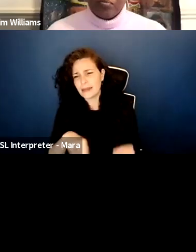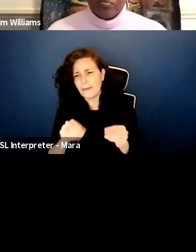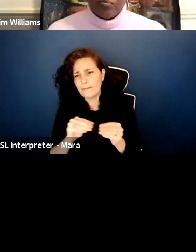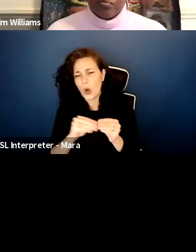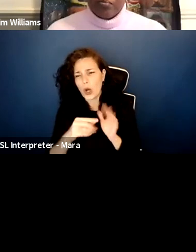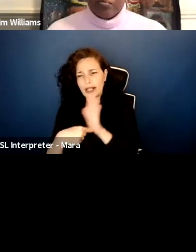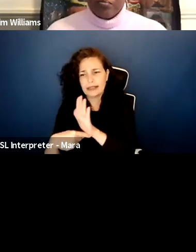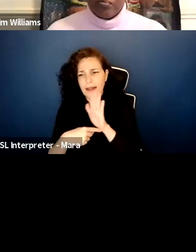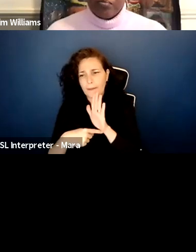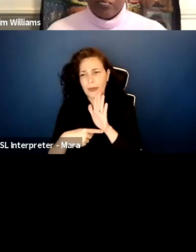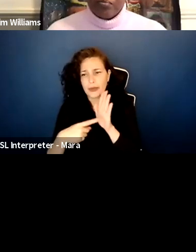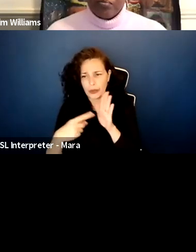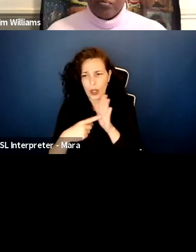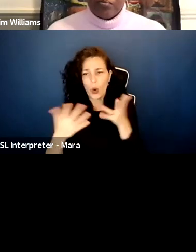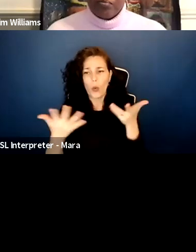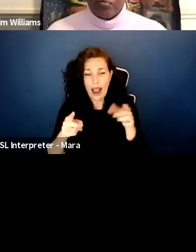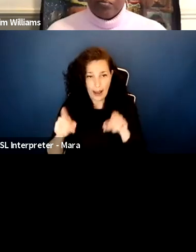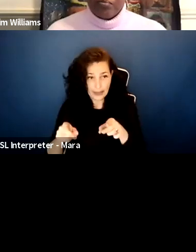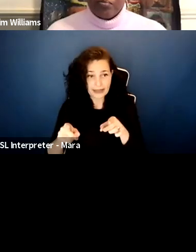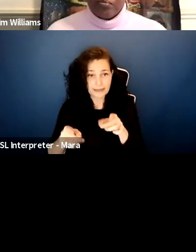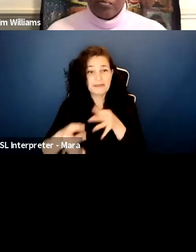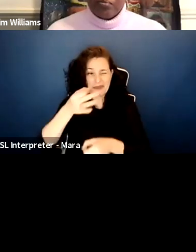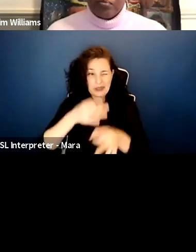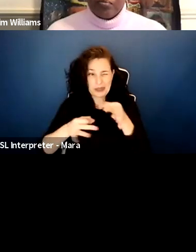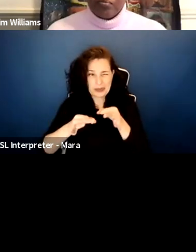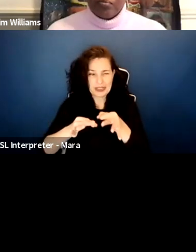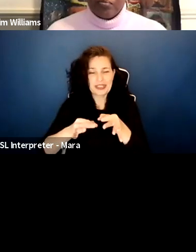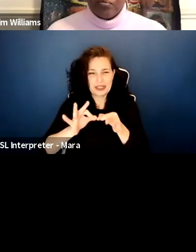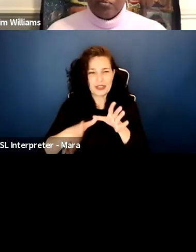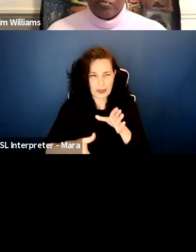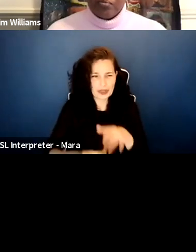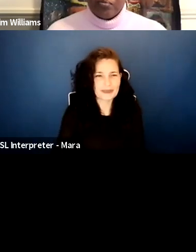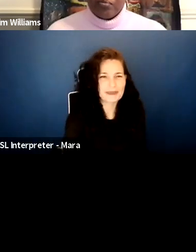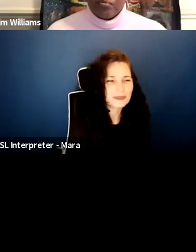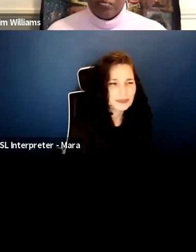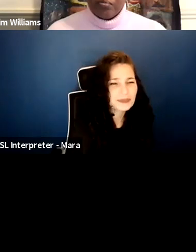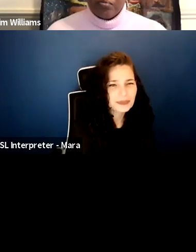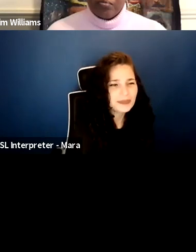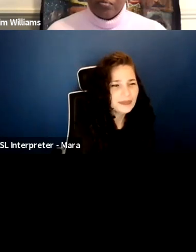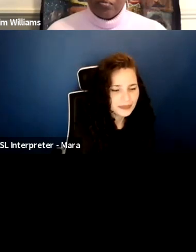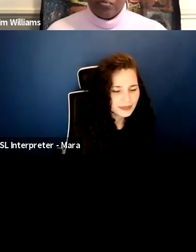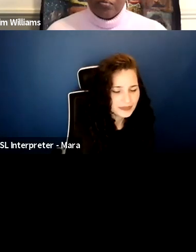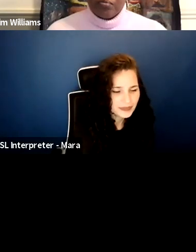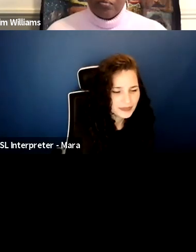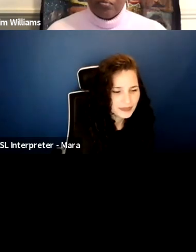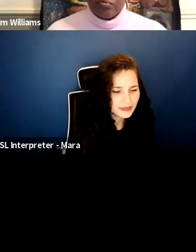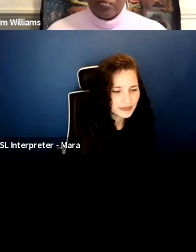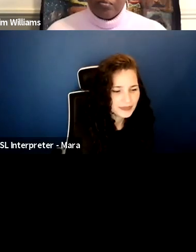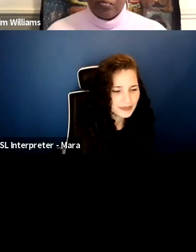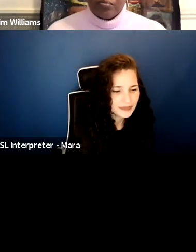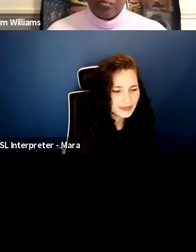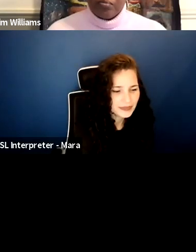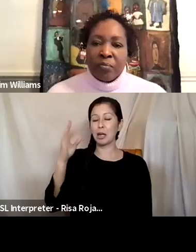happens when you let's say the example is this happened in 2019. This is not a 2020 story, but sometimes in the summer